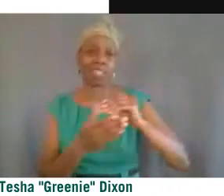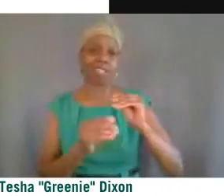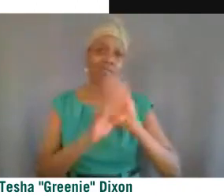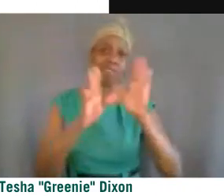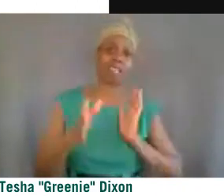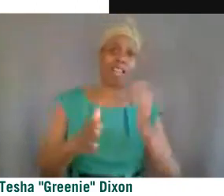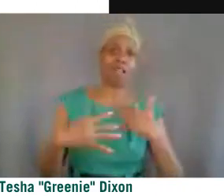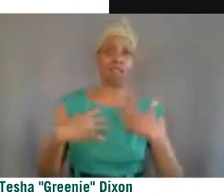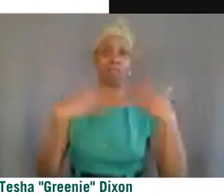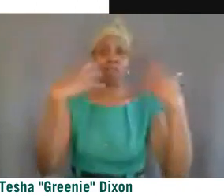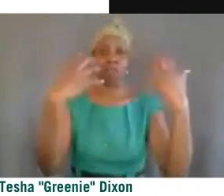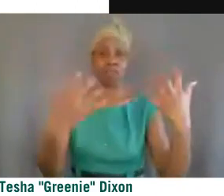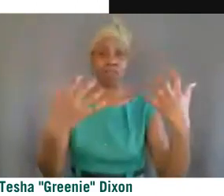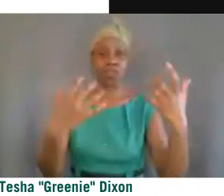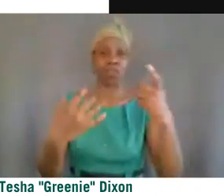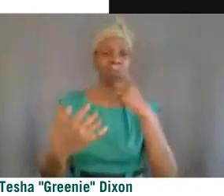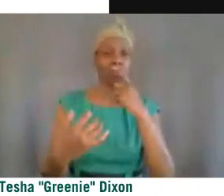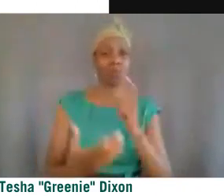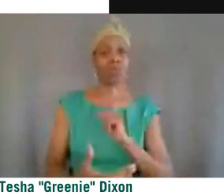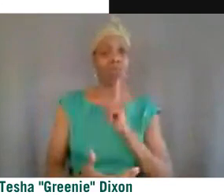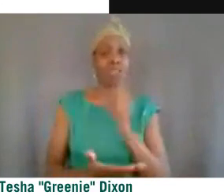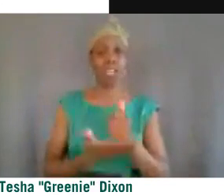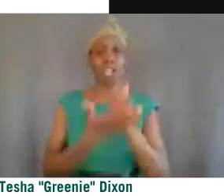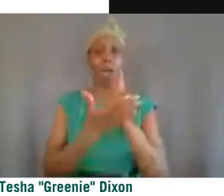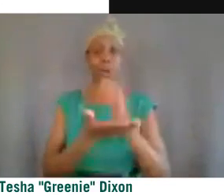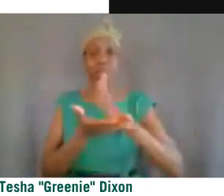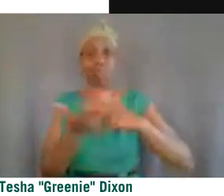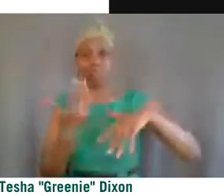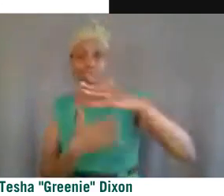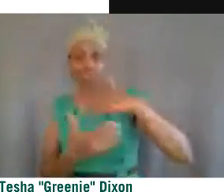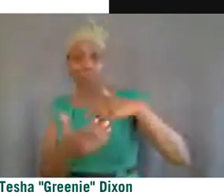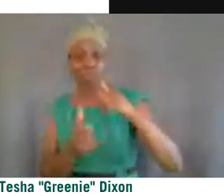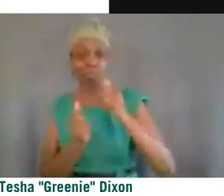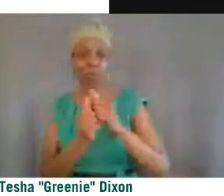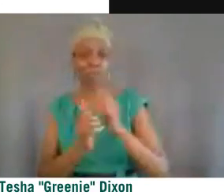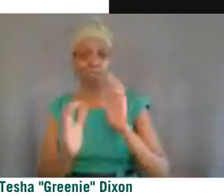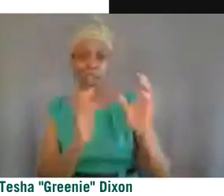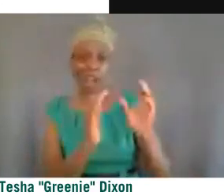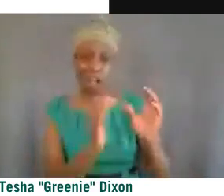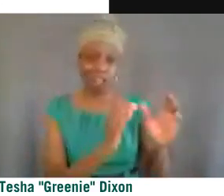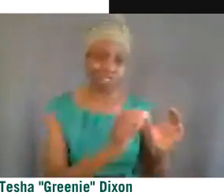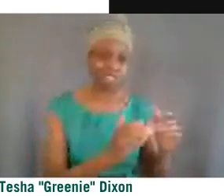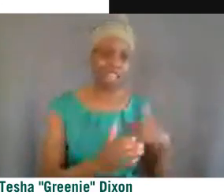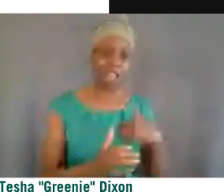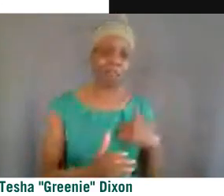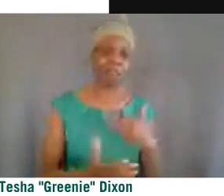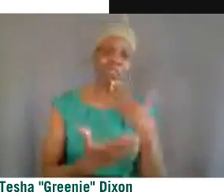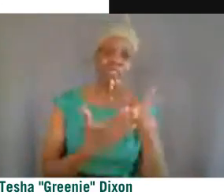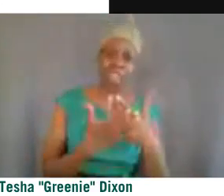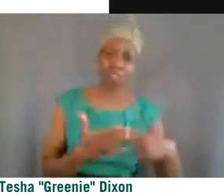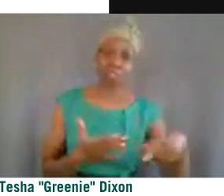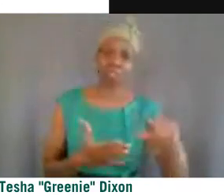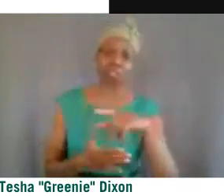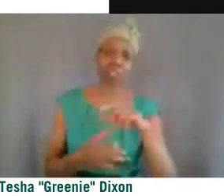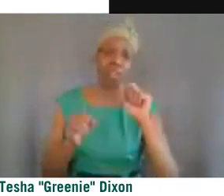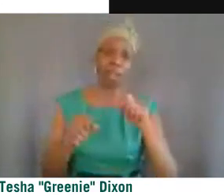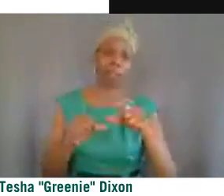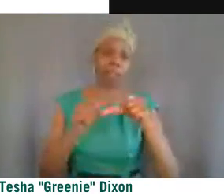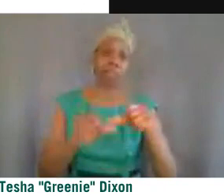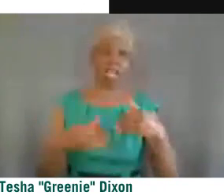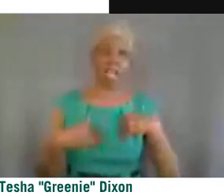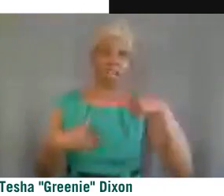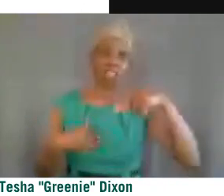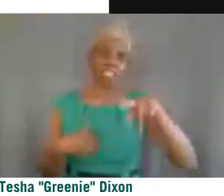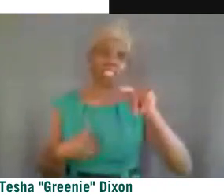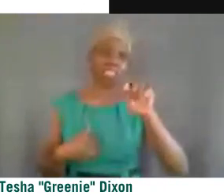who, has really been engaged in this conversation. I'm just so thankful that we can continue to have these. So